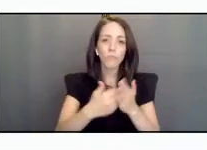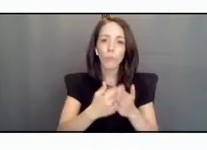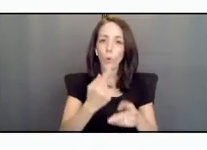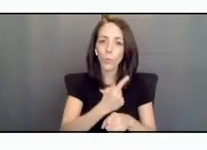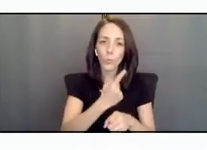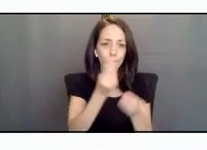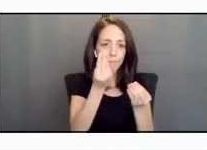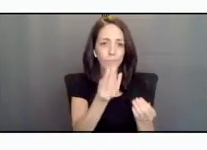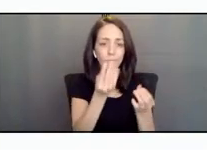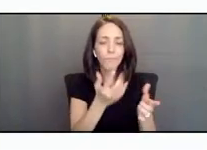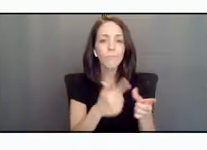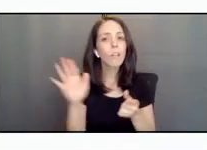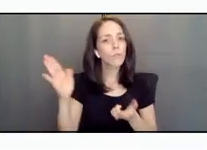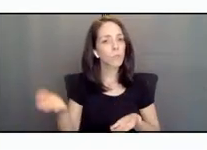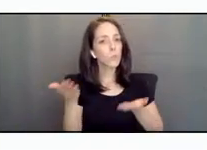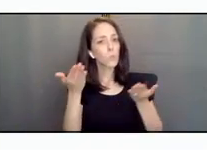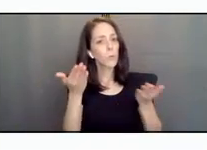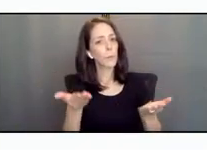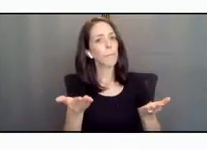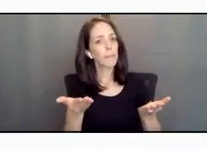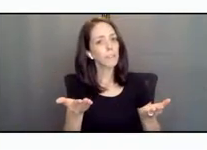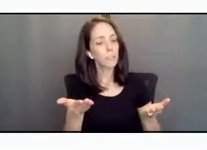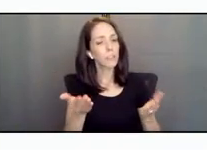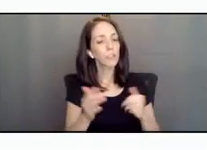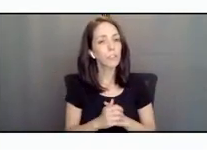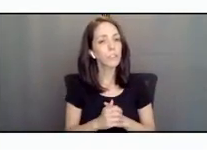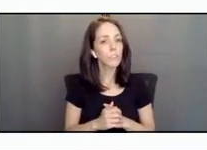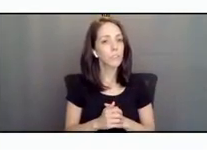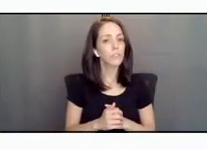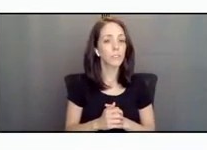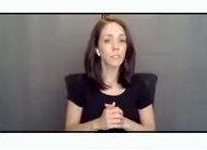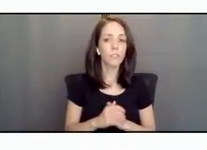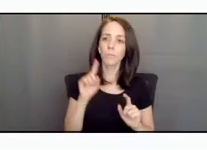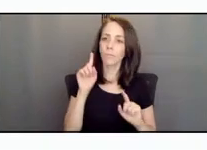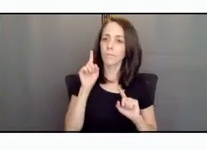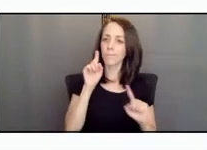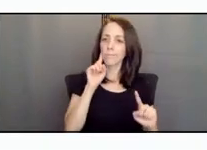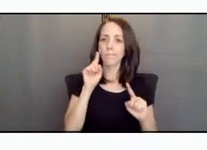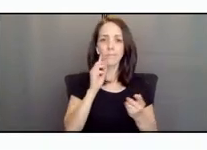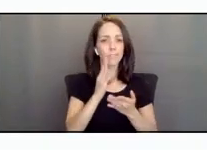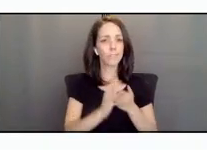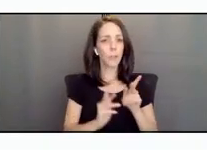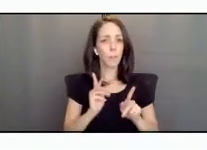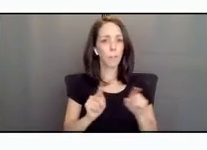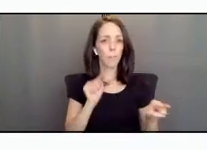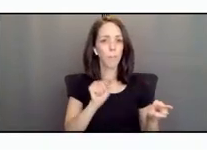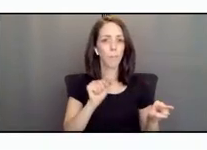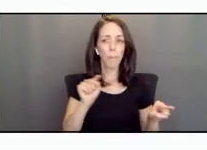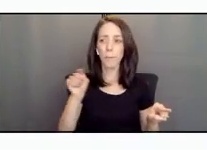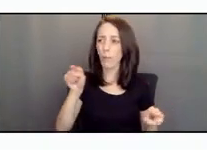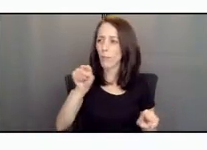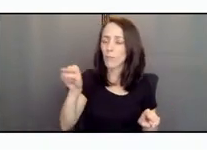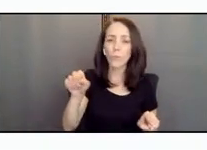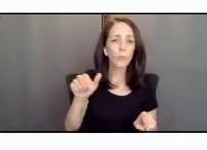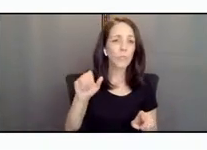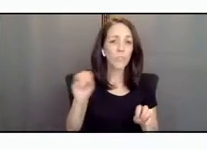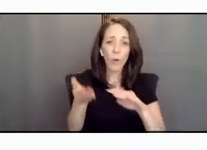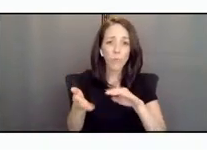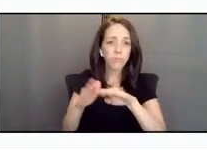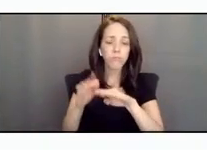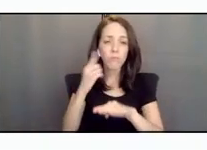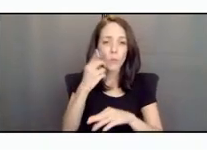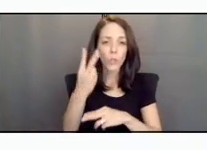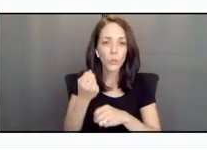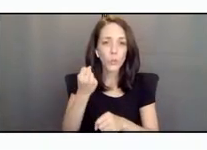give us recommendations. And to hear that some folks are not going to get a wage adjustment for 2 years in a row